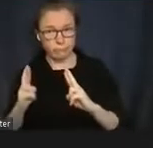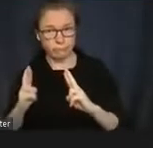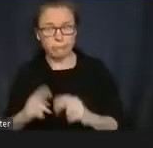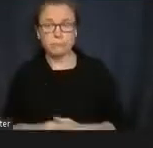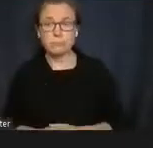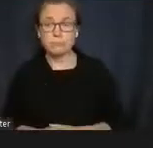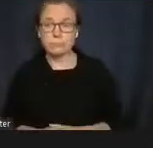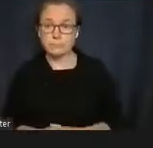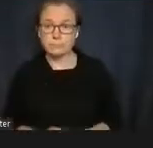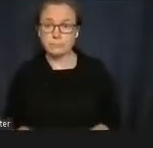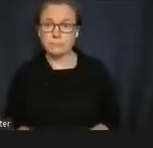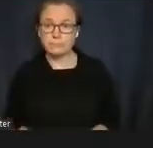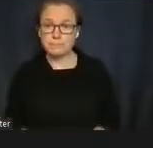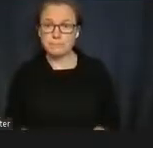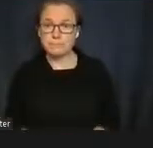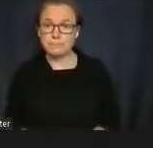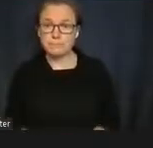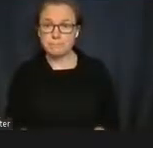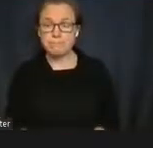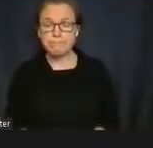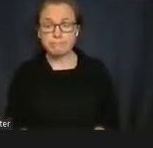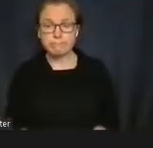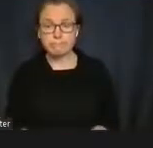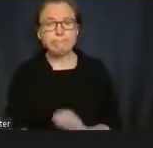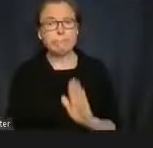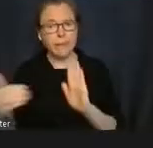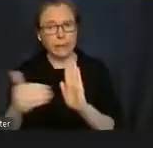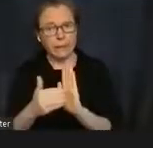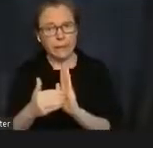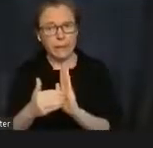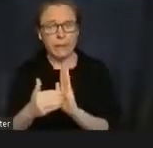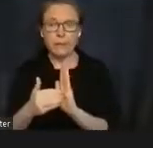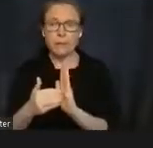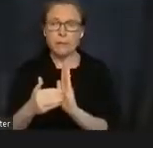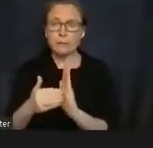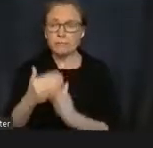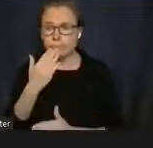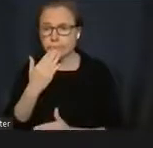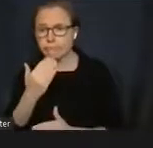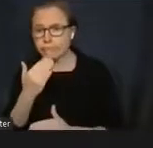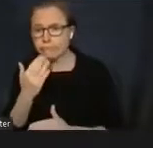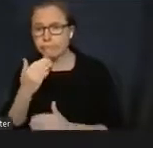we maintain a respectful space in those